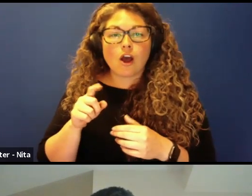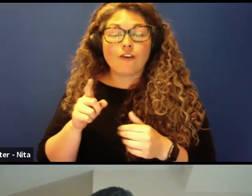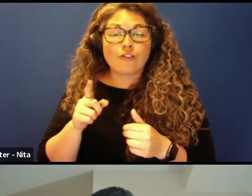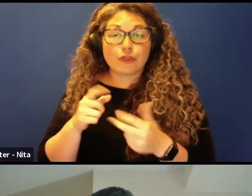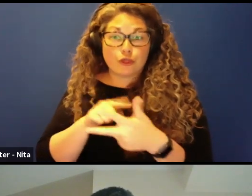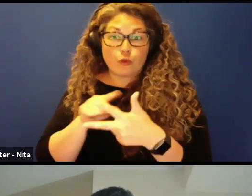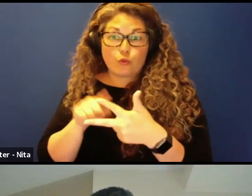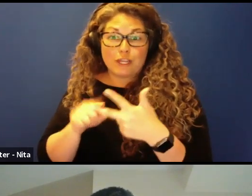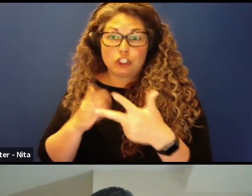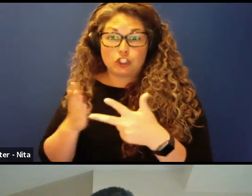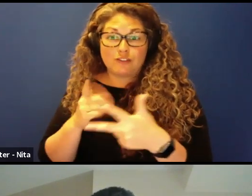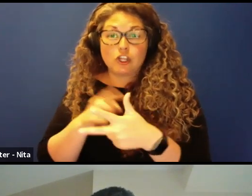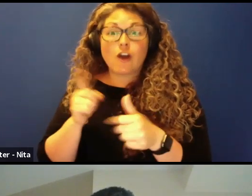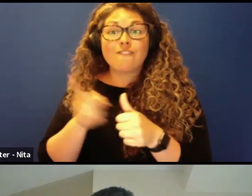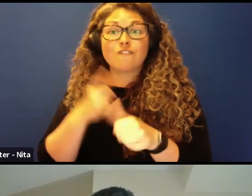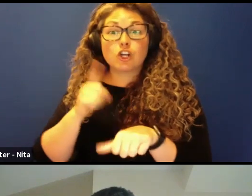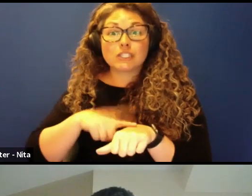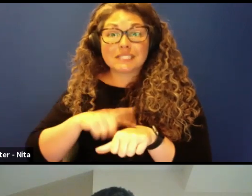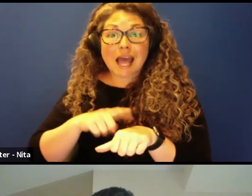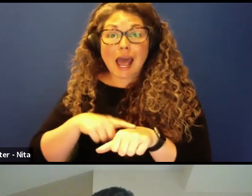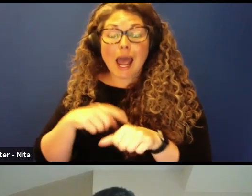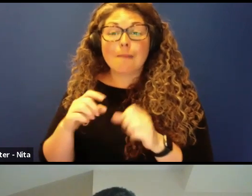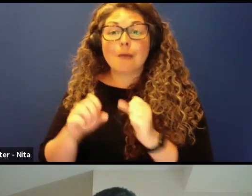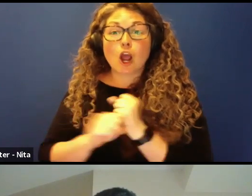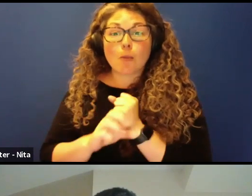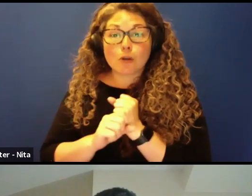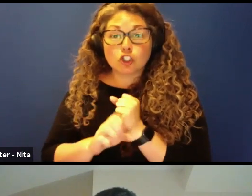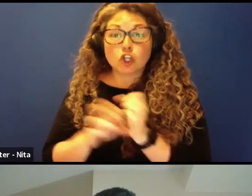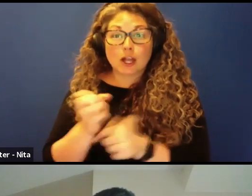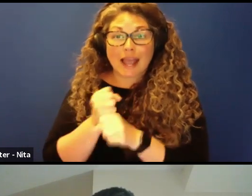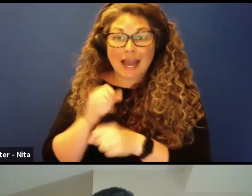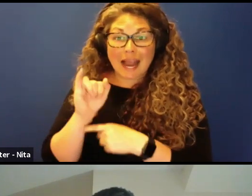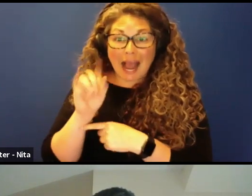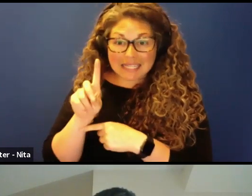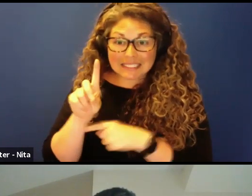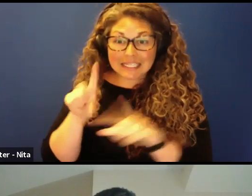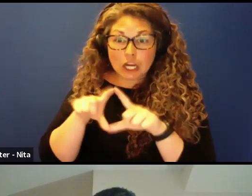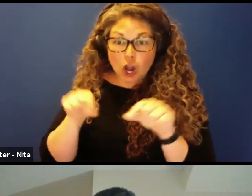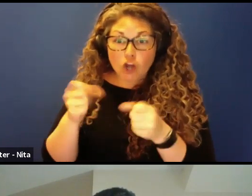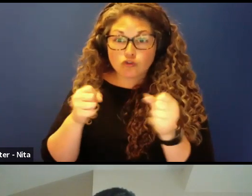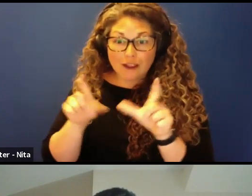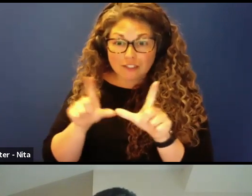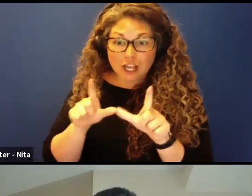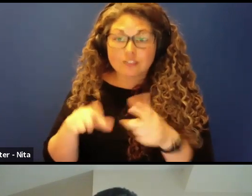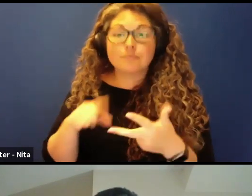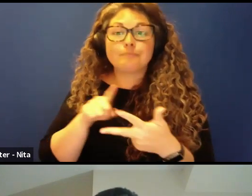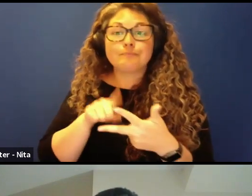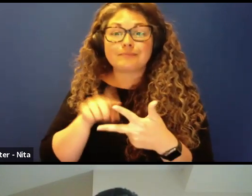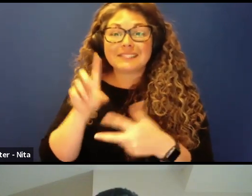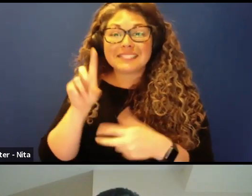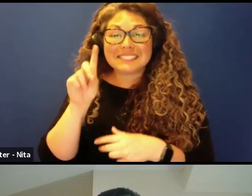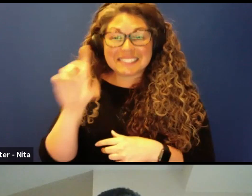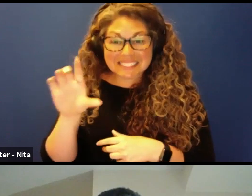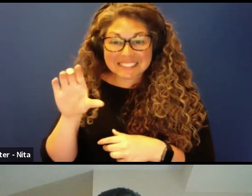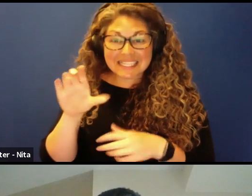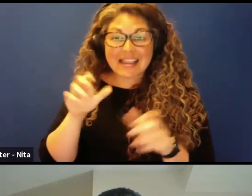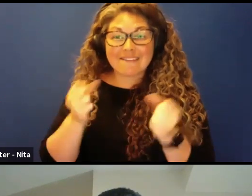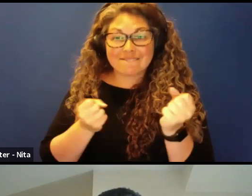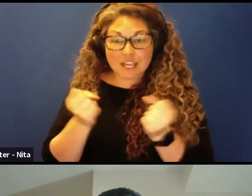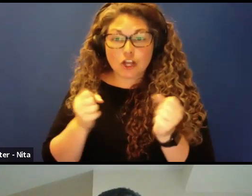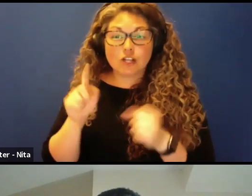conversion DC license / ID card, including learner's permit, and also DC vehicle titling and